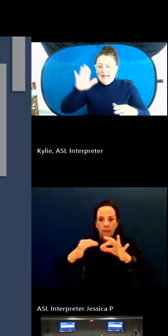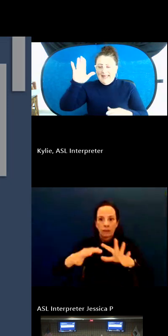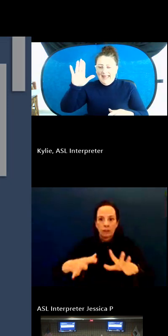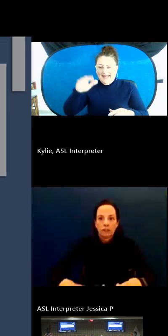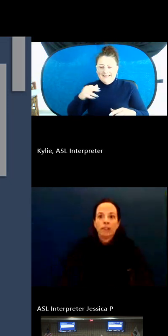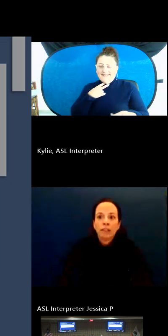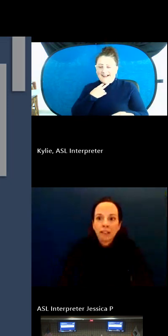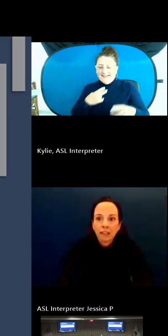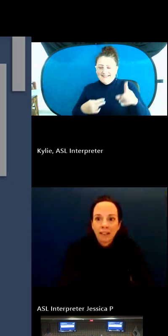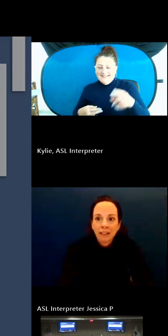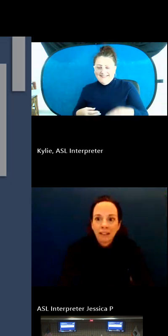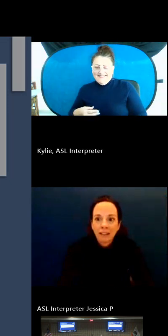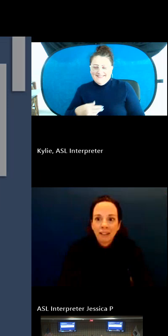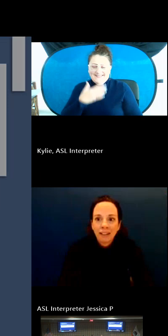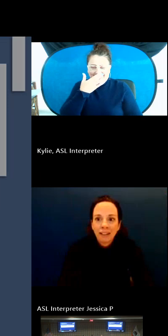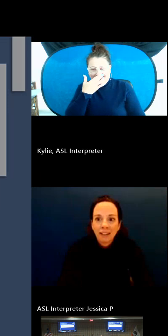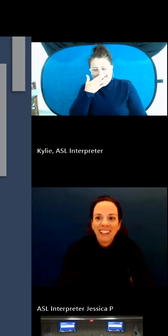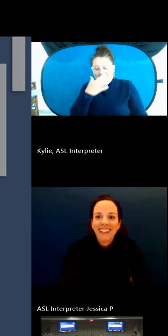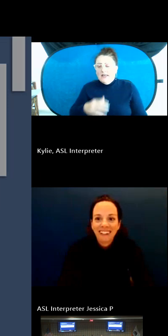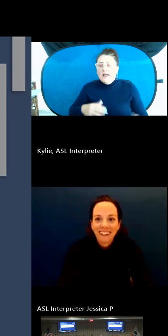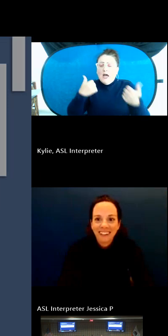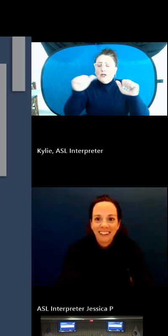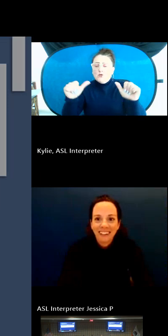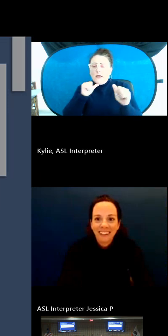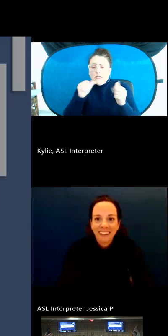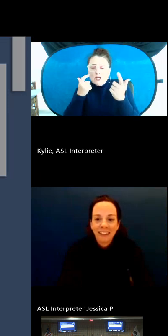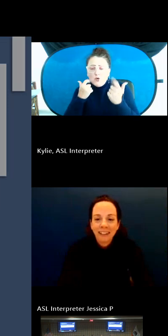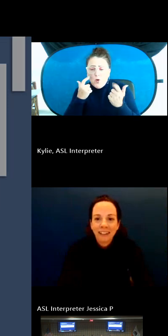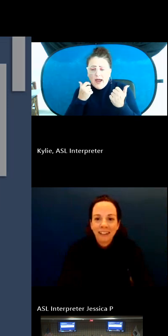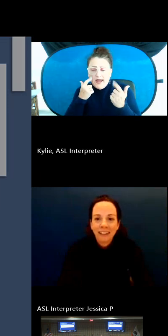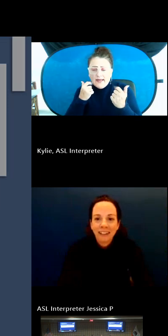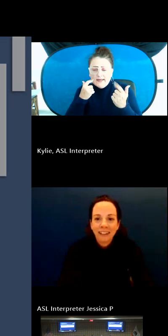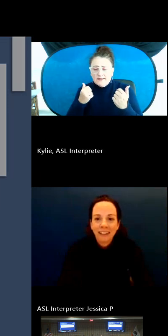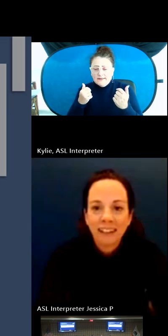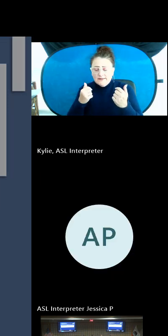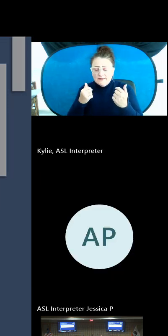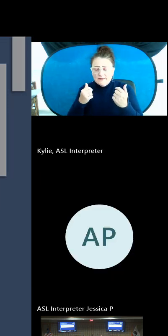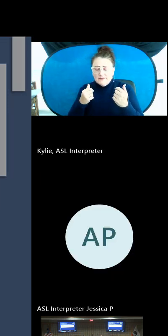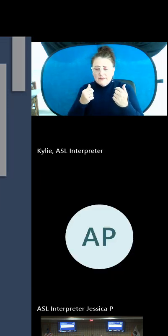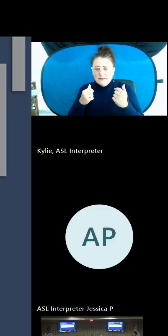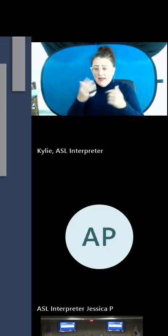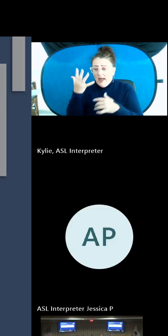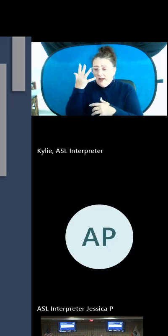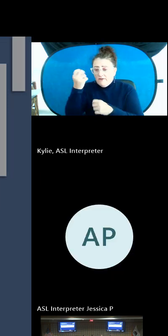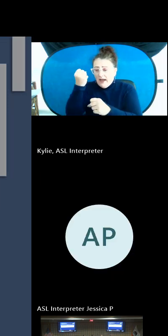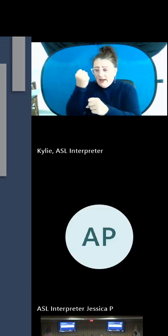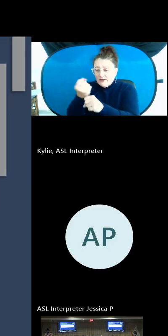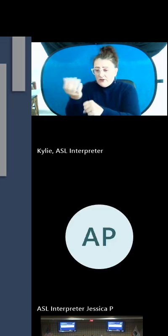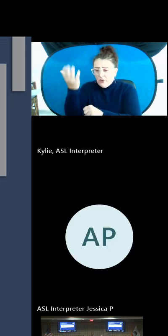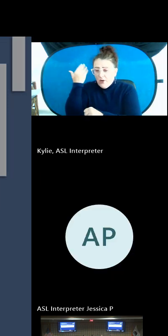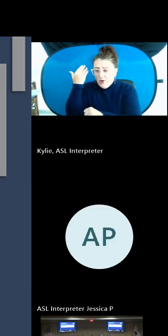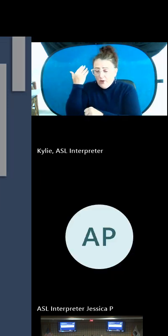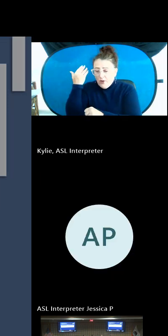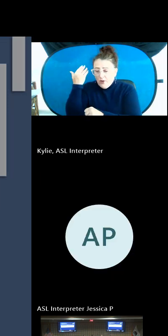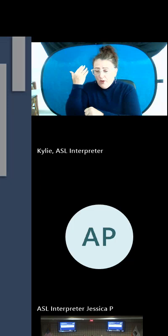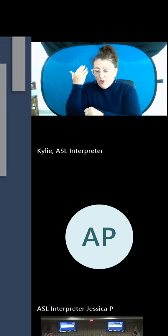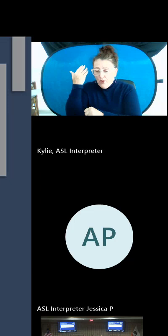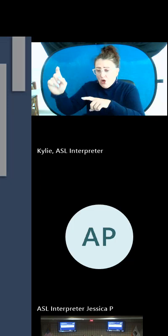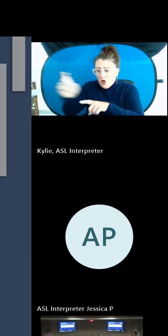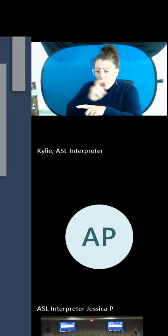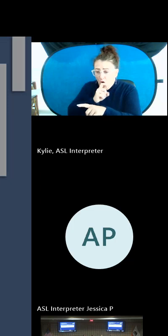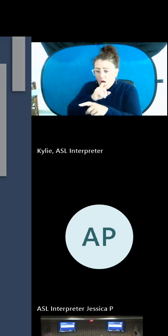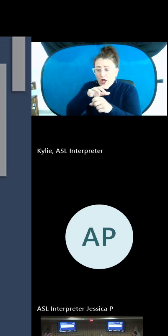try not to cry when I get through this one. Yeah. So about 5 years ago, I got a call from a local